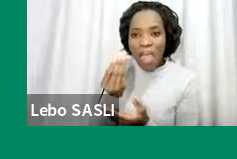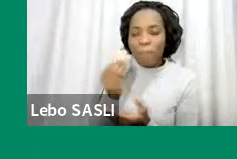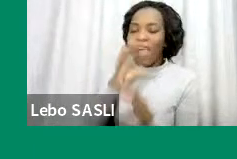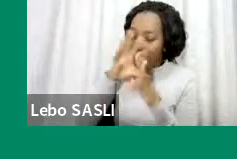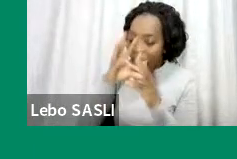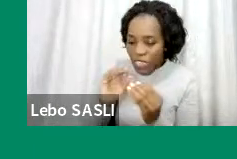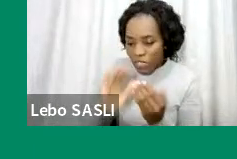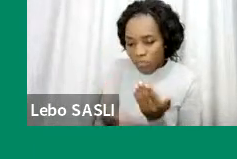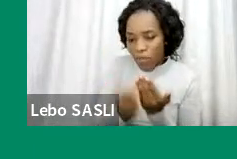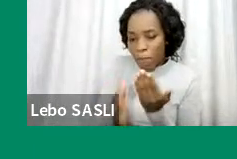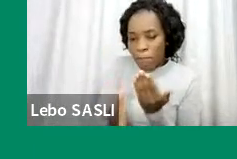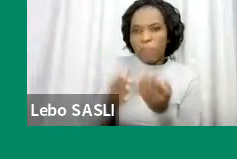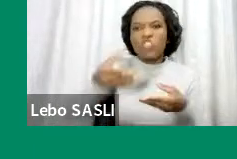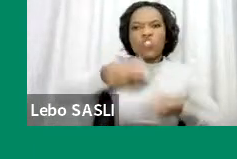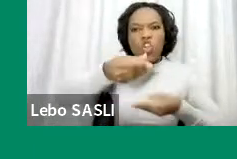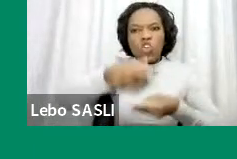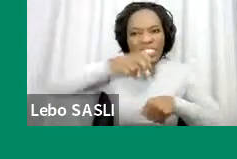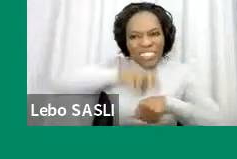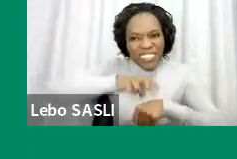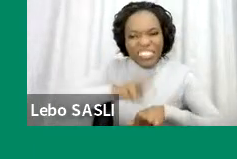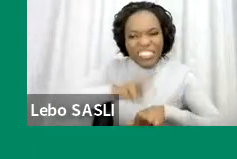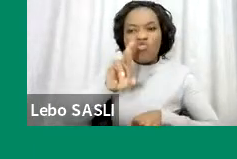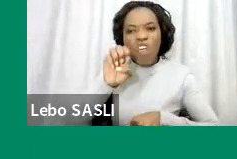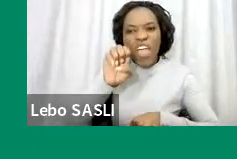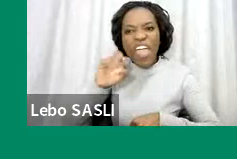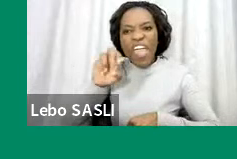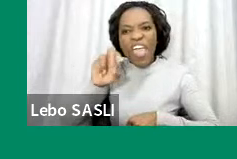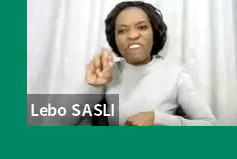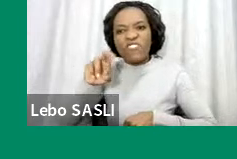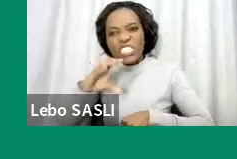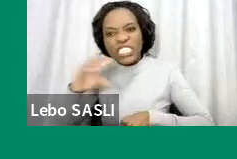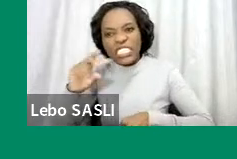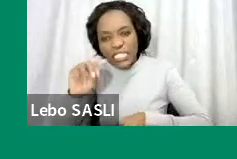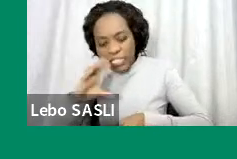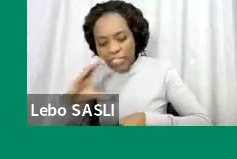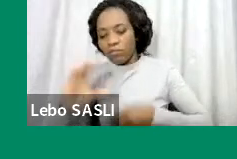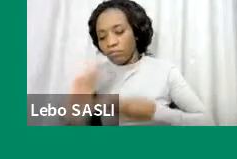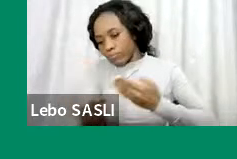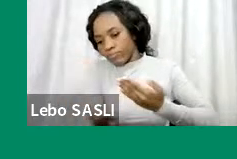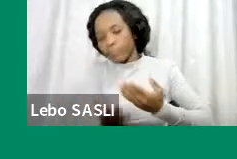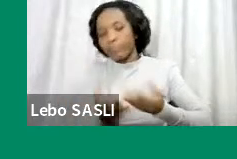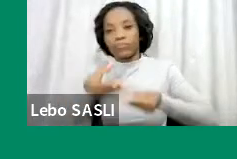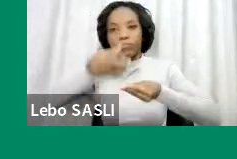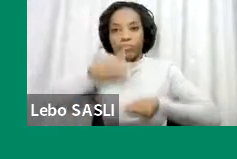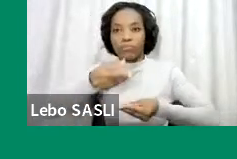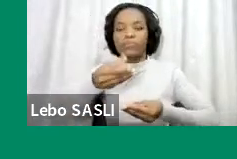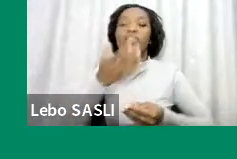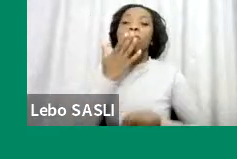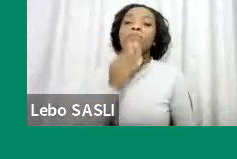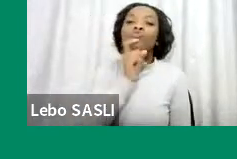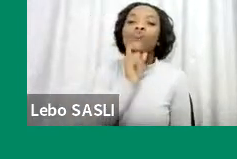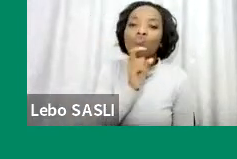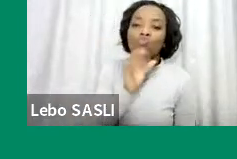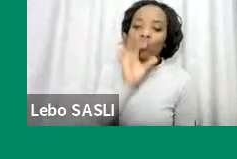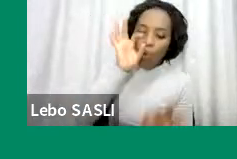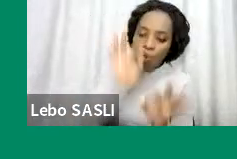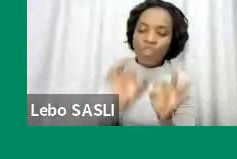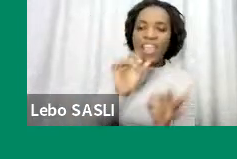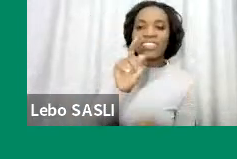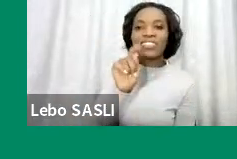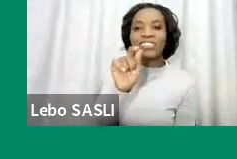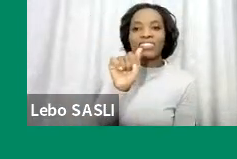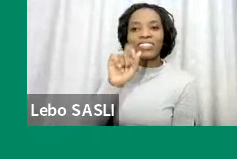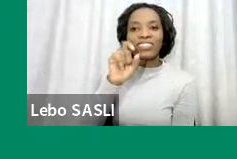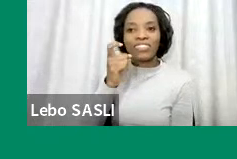documents for reference so that we can follow through. Please use the correct tax reference number. Indicate